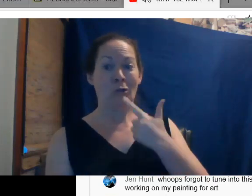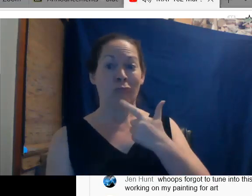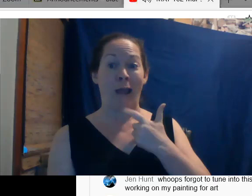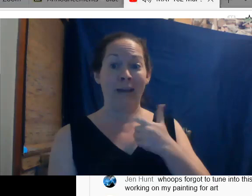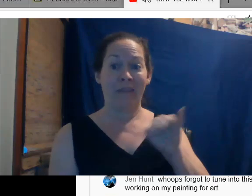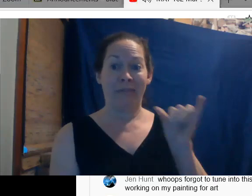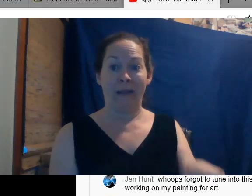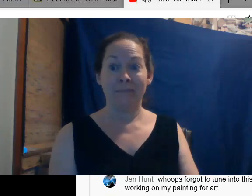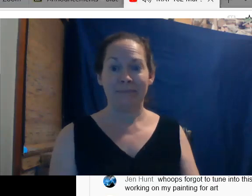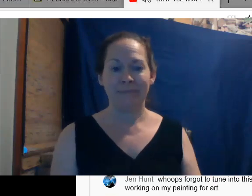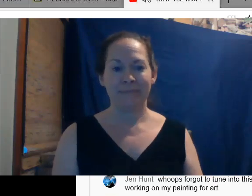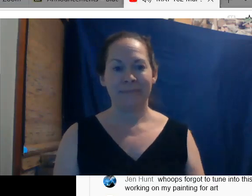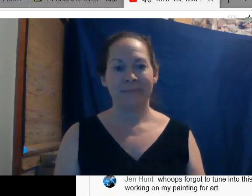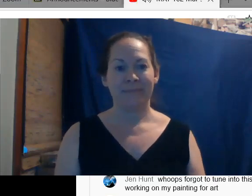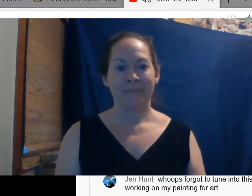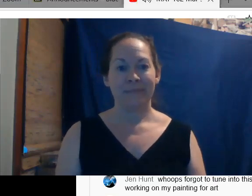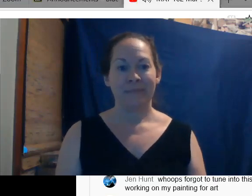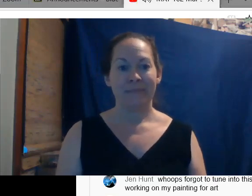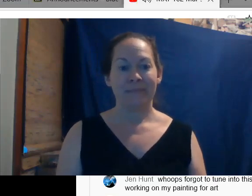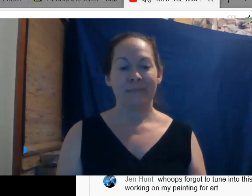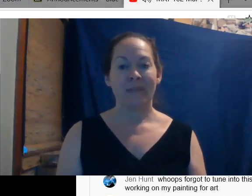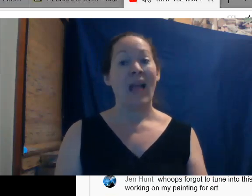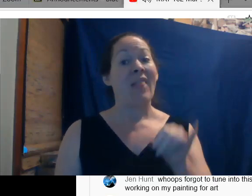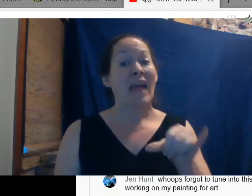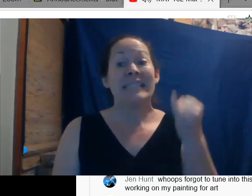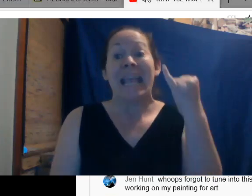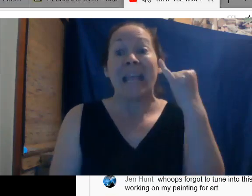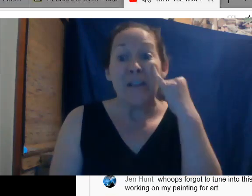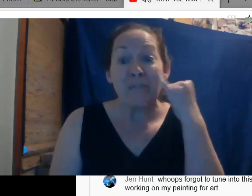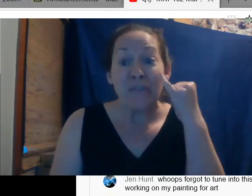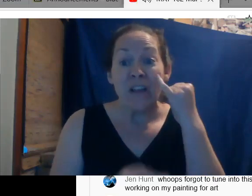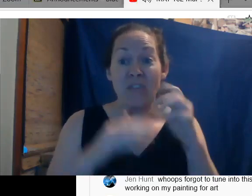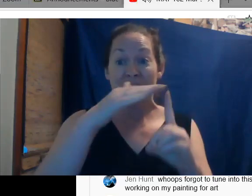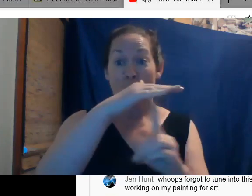When the downstairs is a monomial,